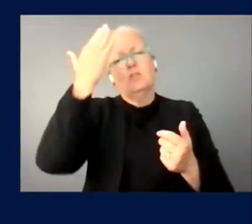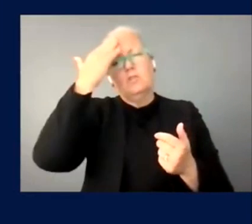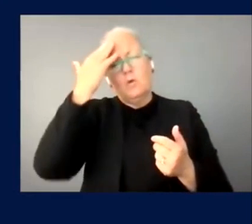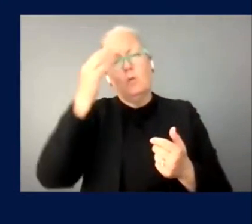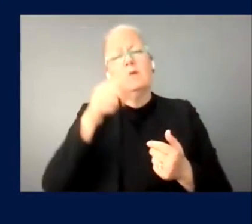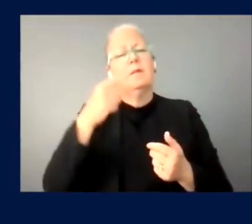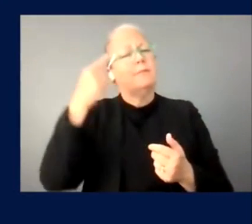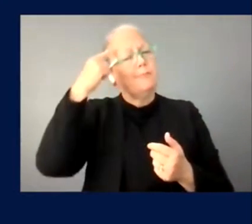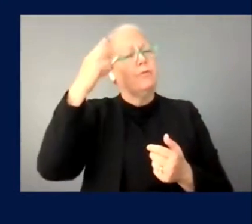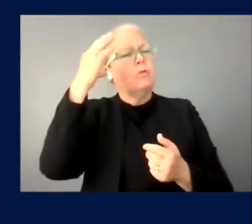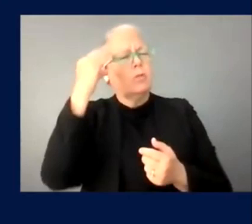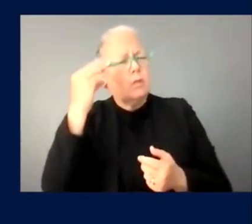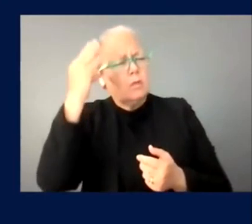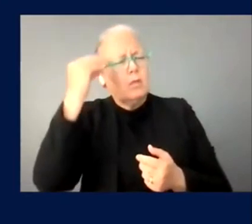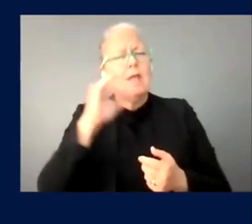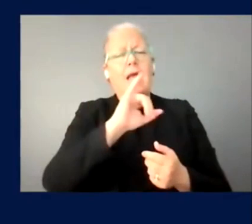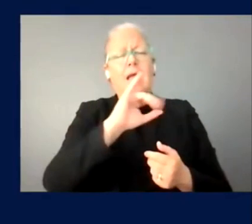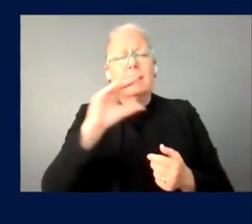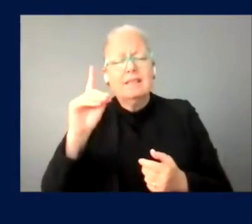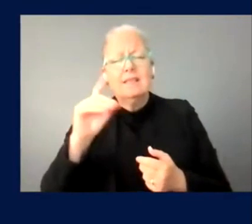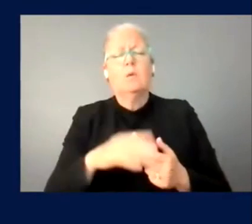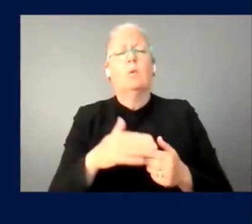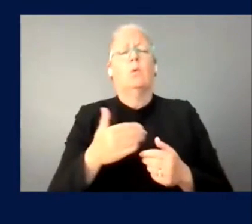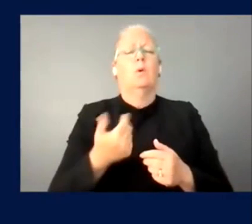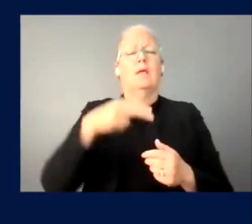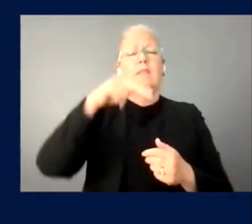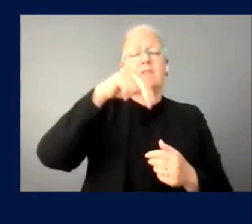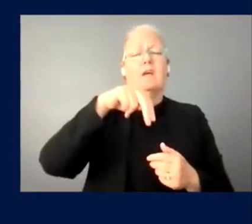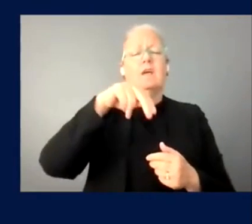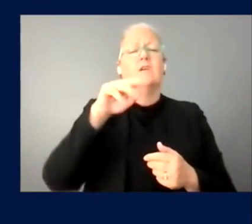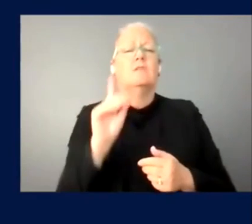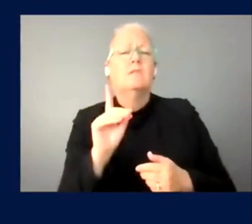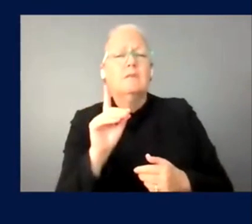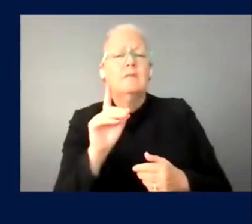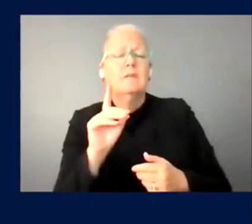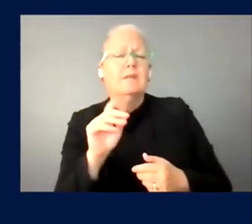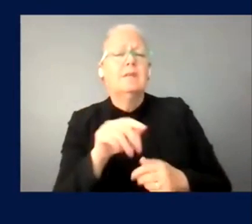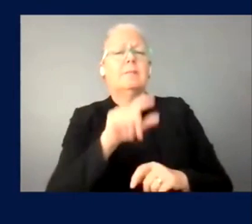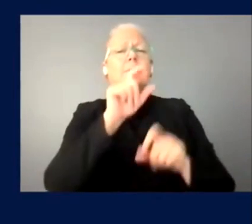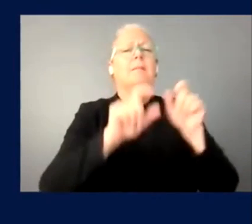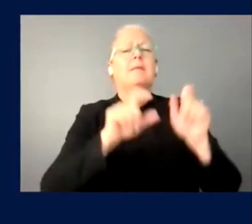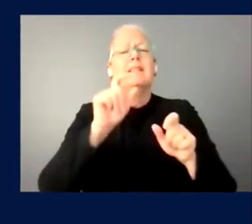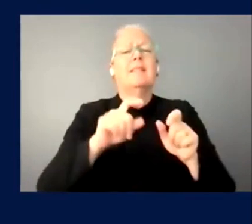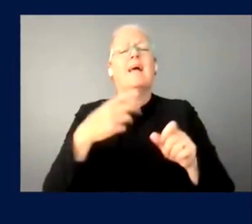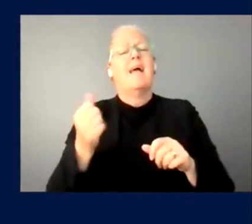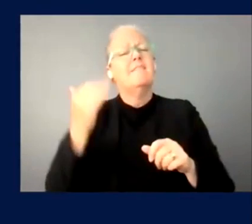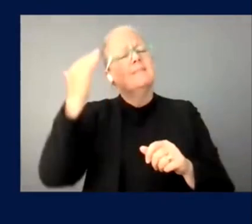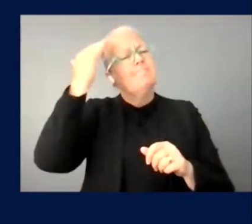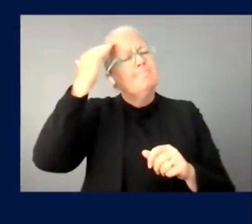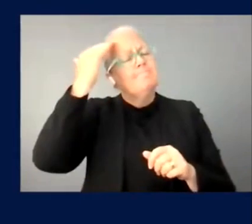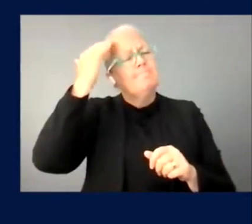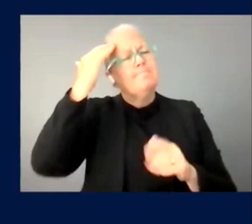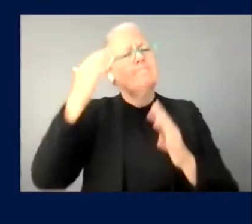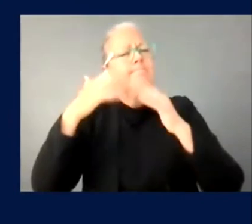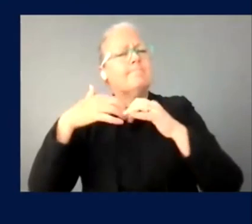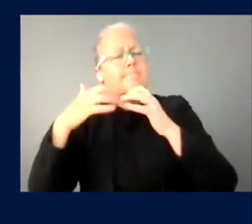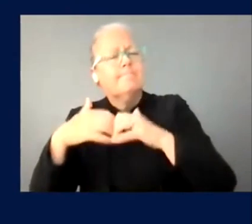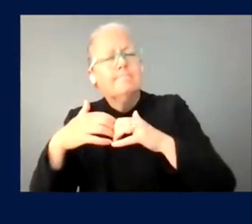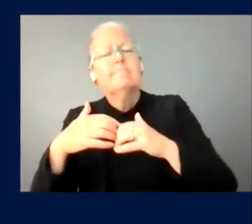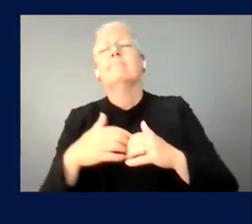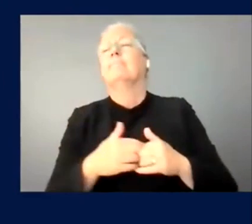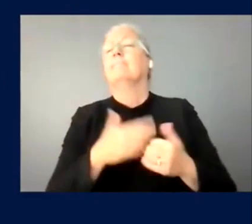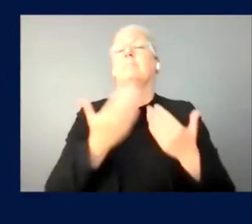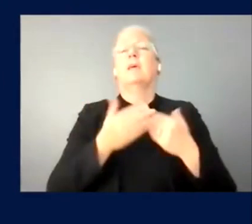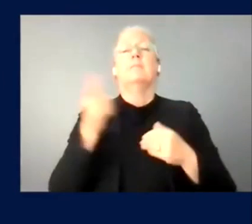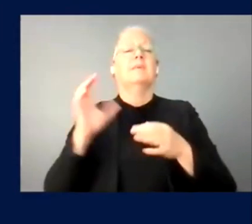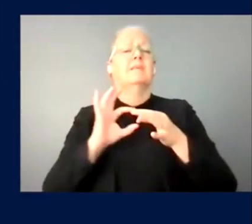people and neurodivergent people. This group kind of have quite similar access requirements, usually related to communication barriers. So